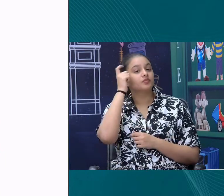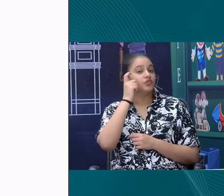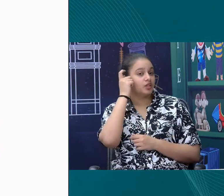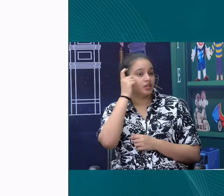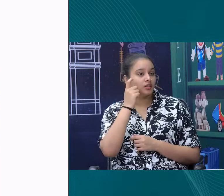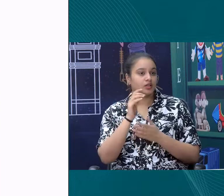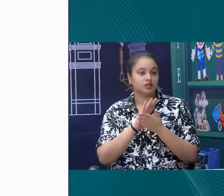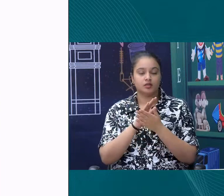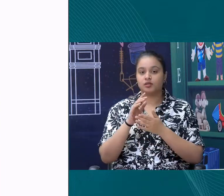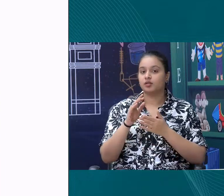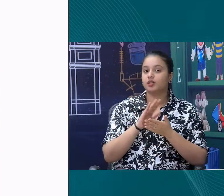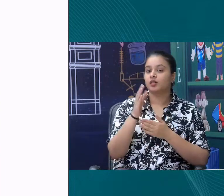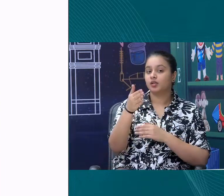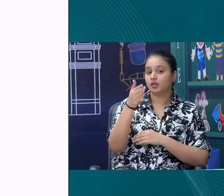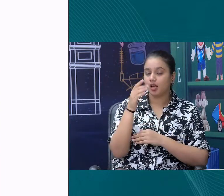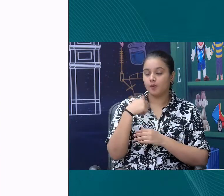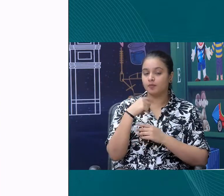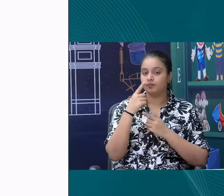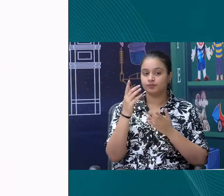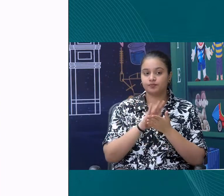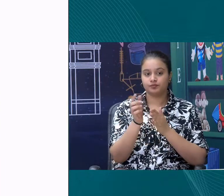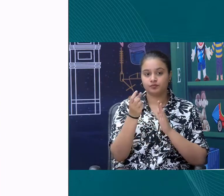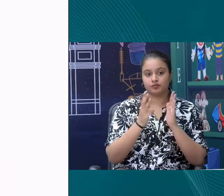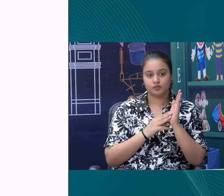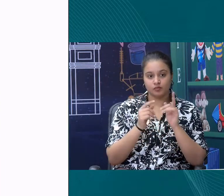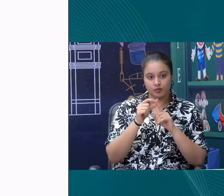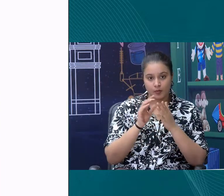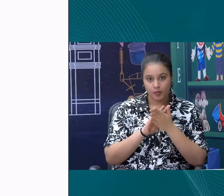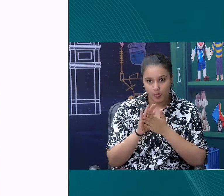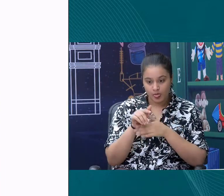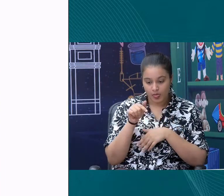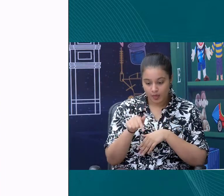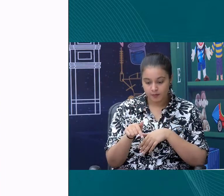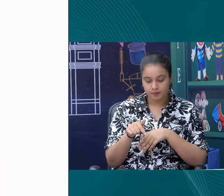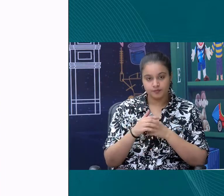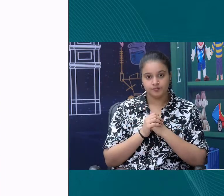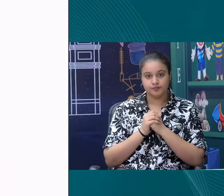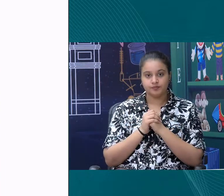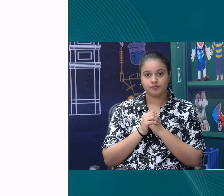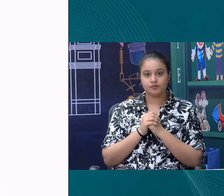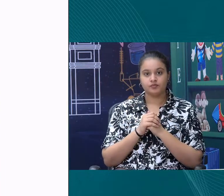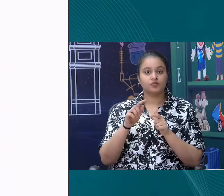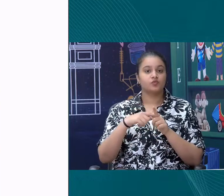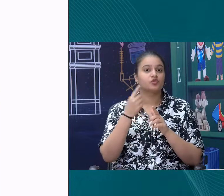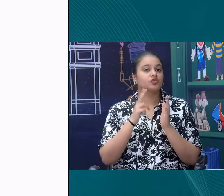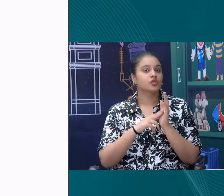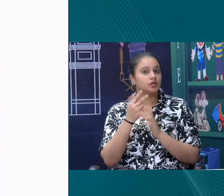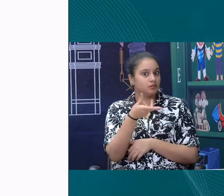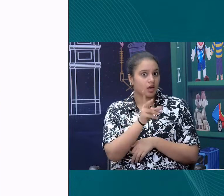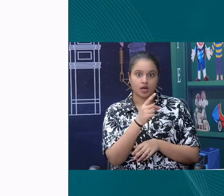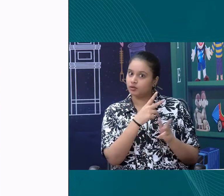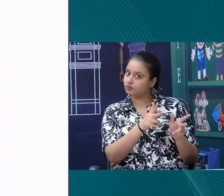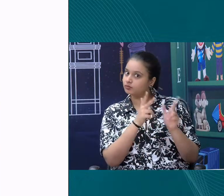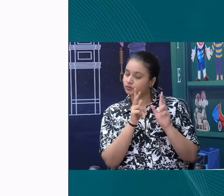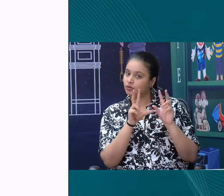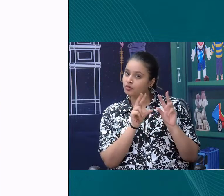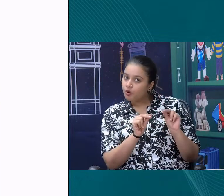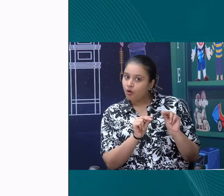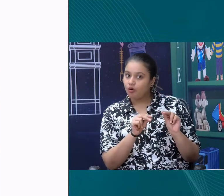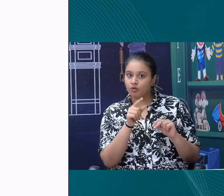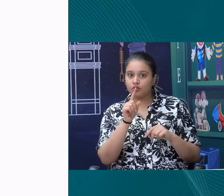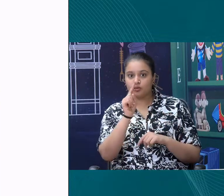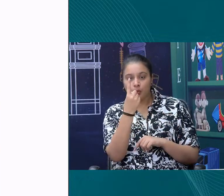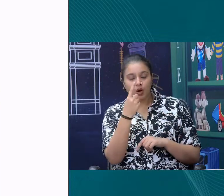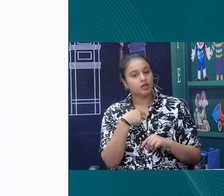Hump, said the Camel. I shouldn't say that again if I were you, said the Jinn. You might say it once